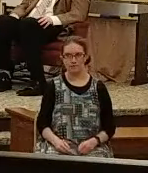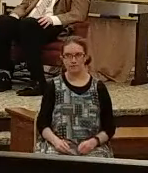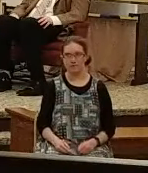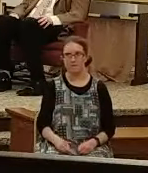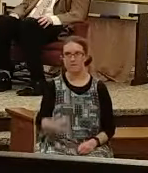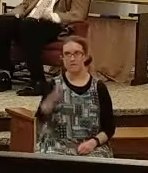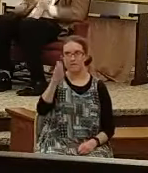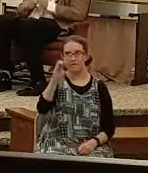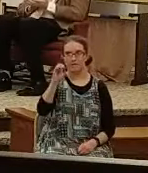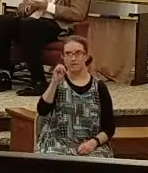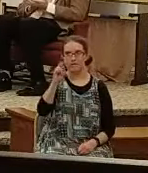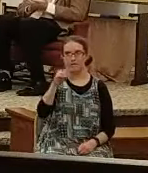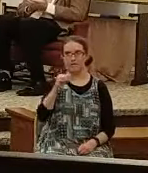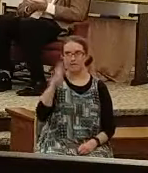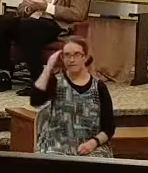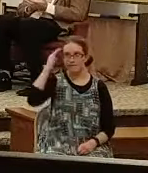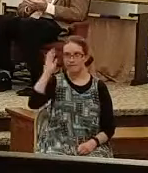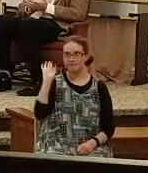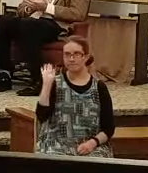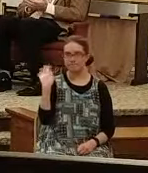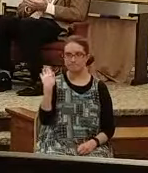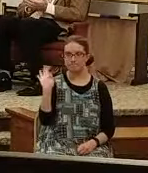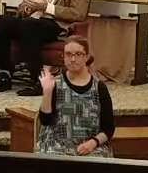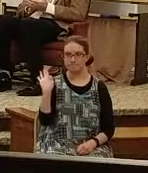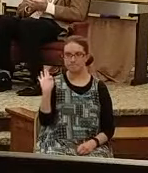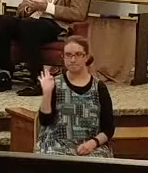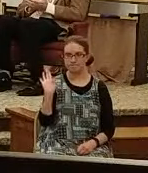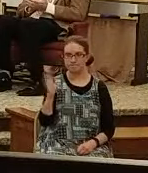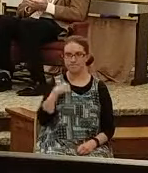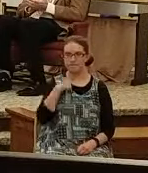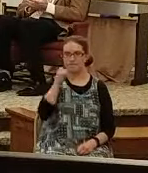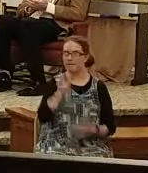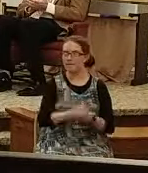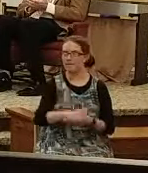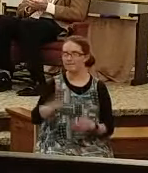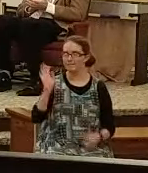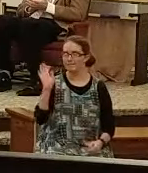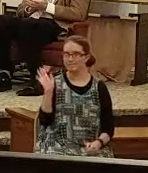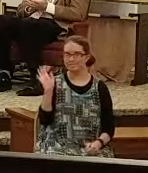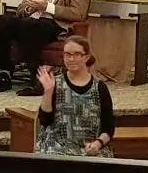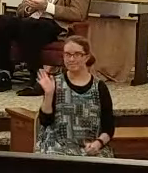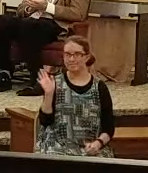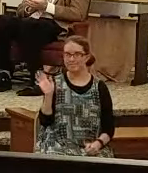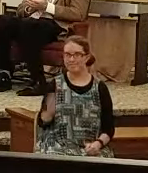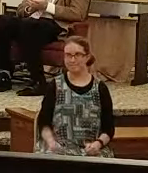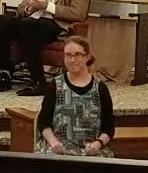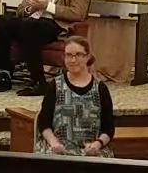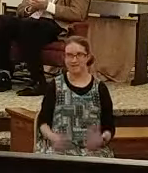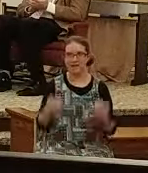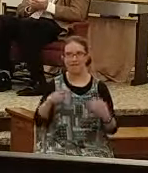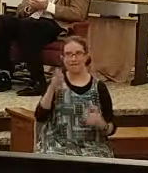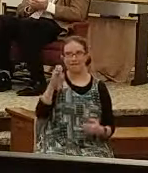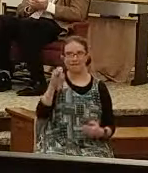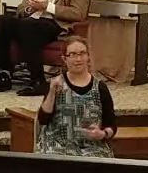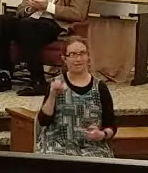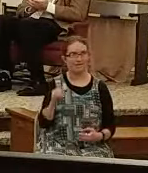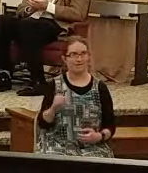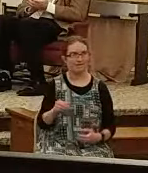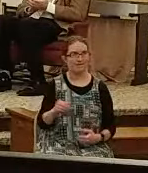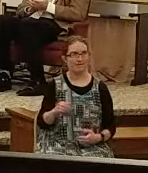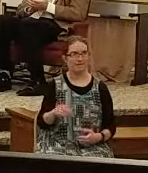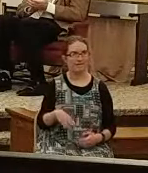had a record, okay? Anybody know what a record is? Me and my wife do. Anybody else? Amen. We've actually got some records at the house right now. We